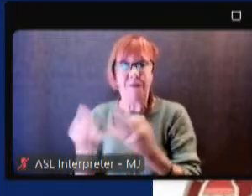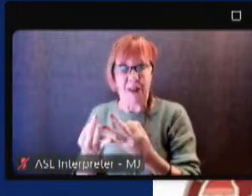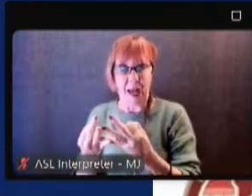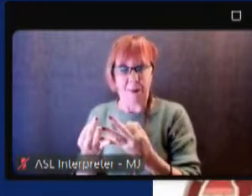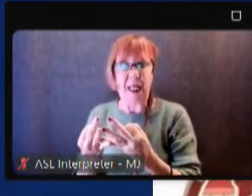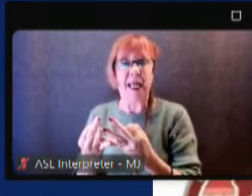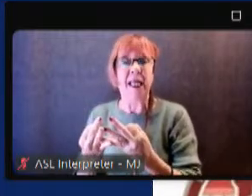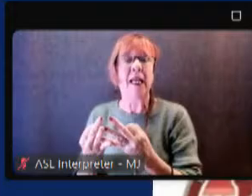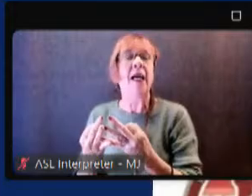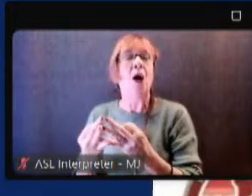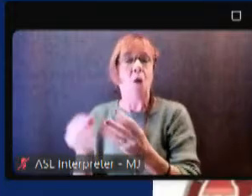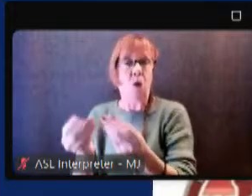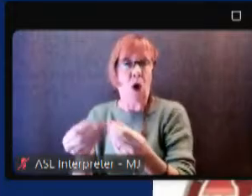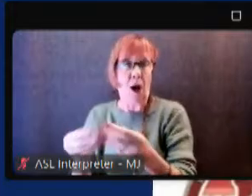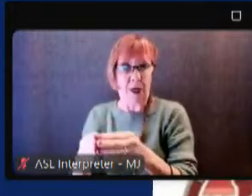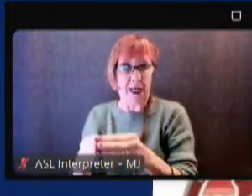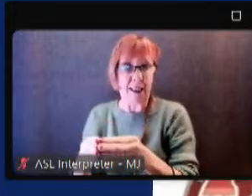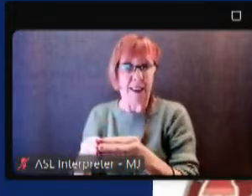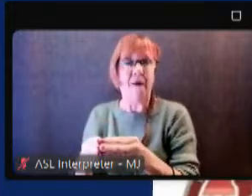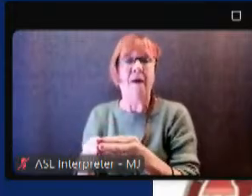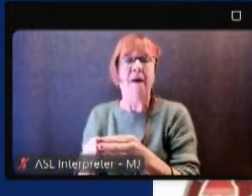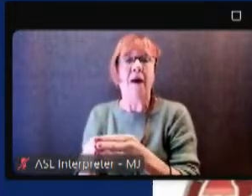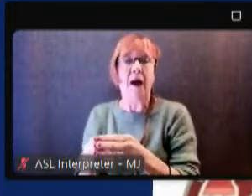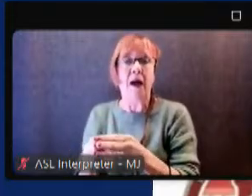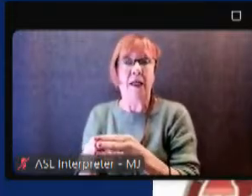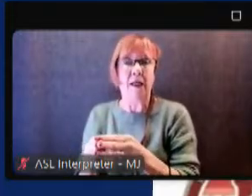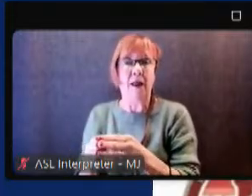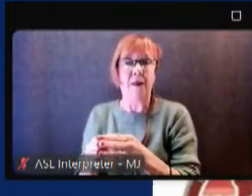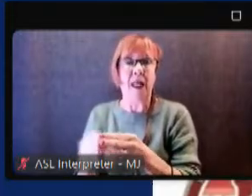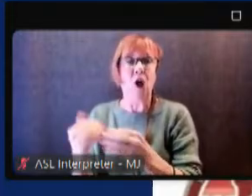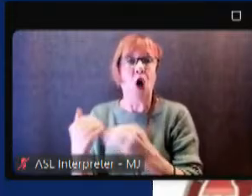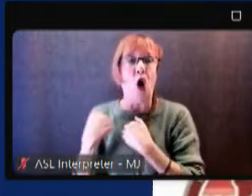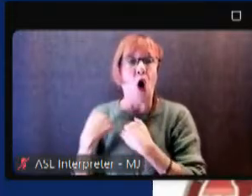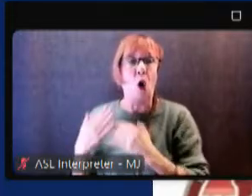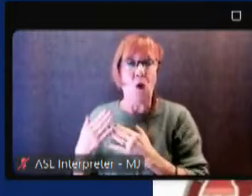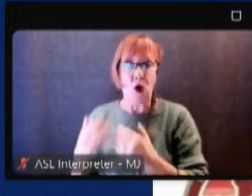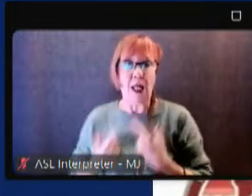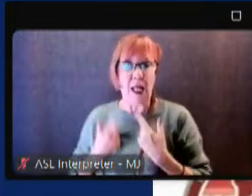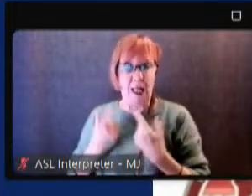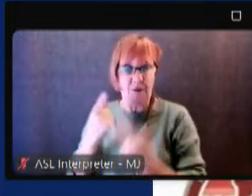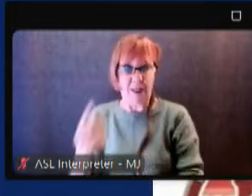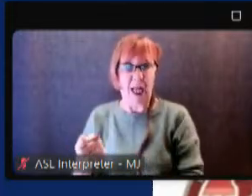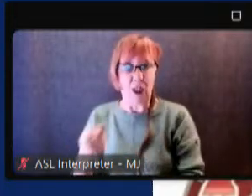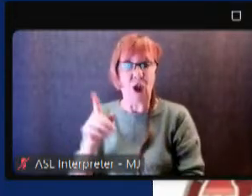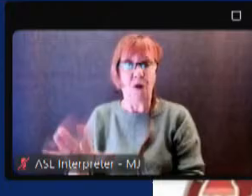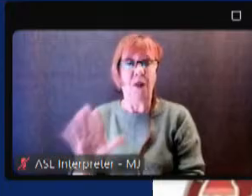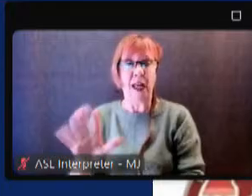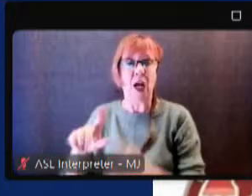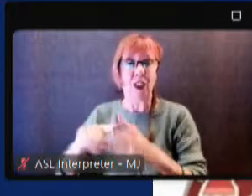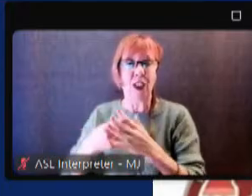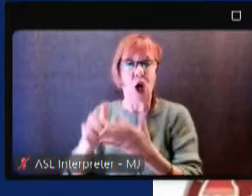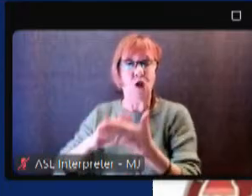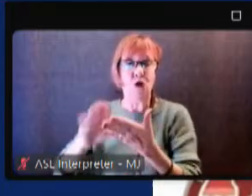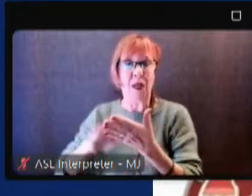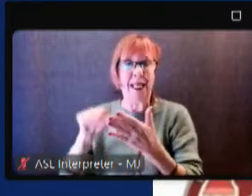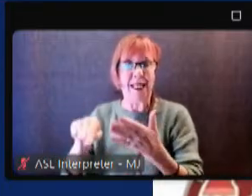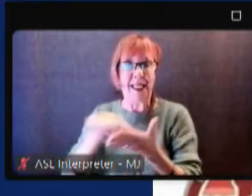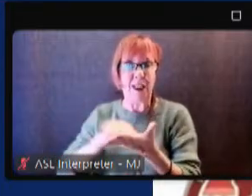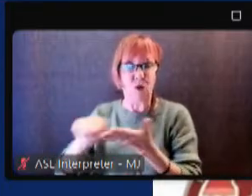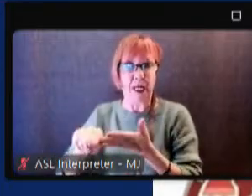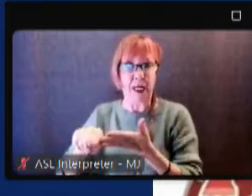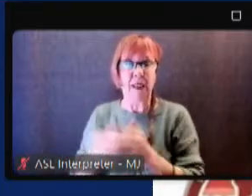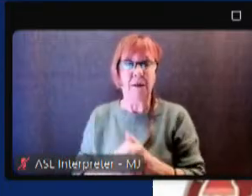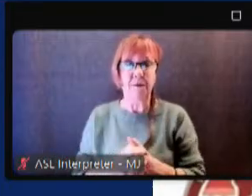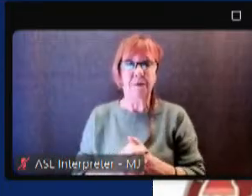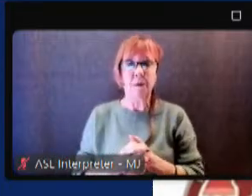occupied. So those properties are beginning debris removal beginning this week. Okay, that concludes my update, and I will be on